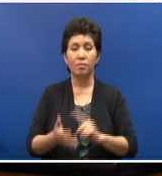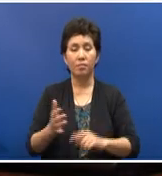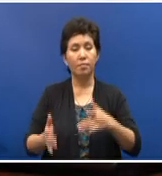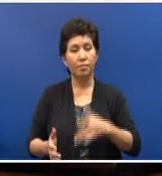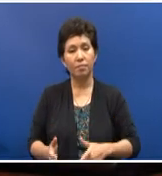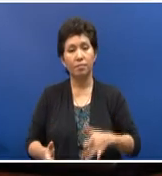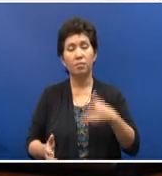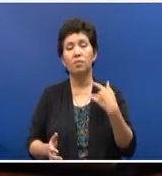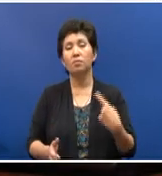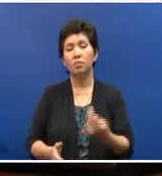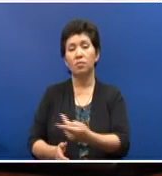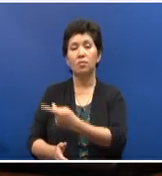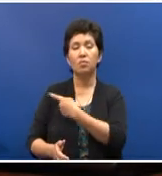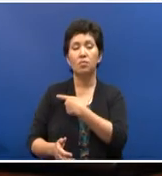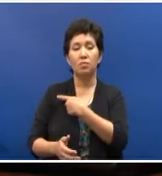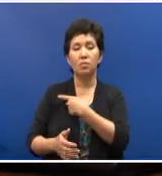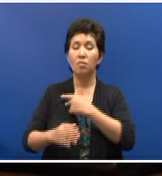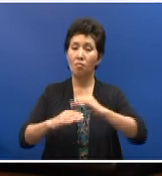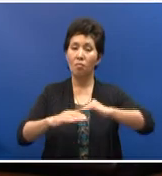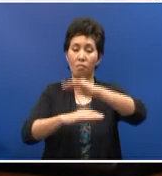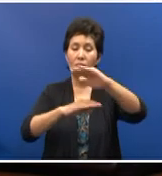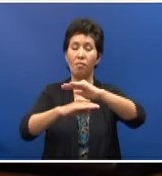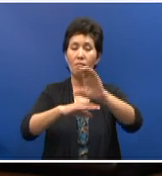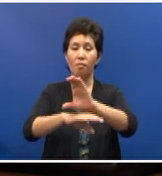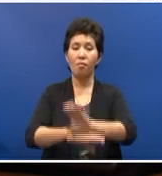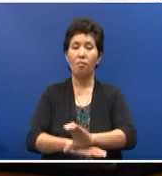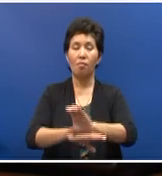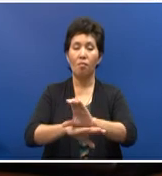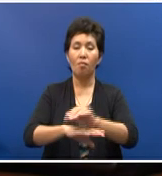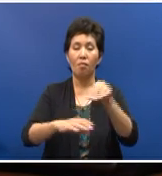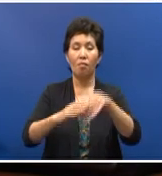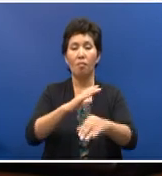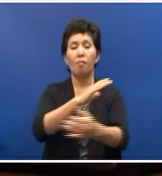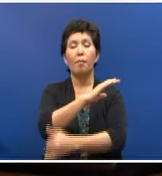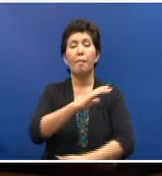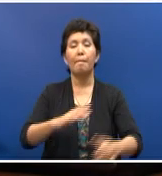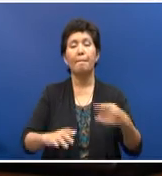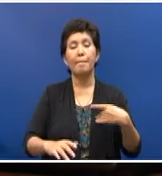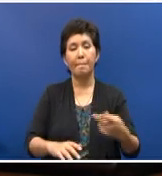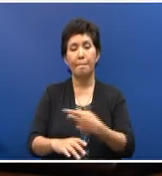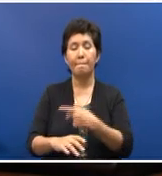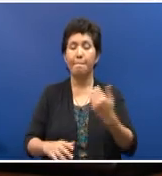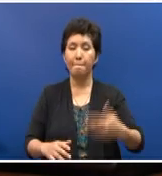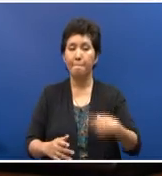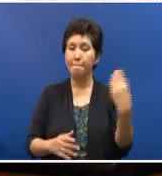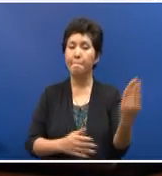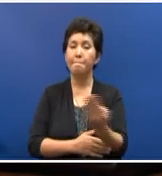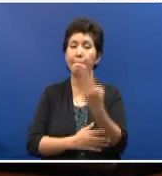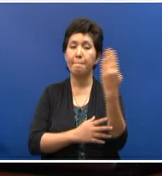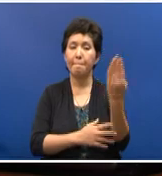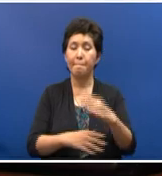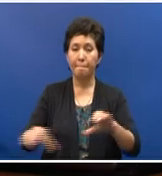that we are above the culture under the study. Okay, ethnographic methods are often used to